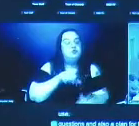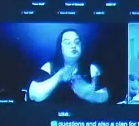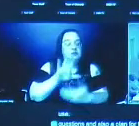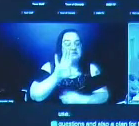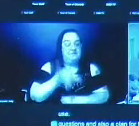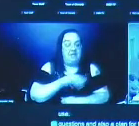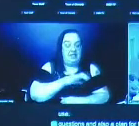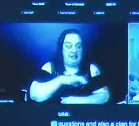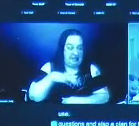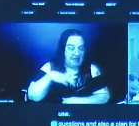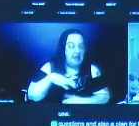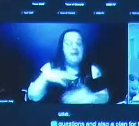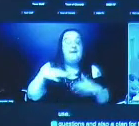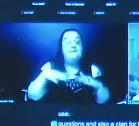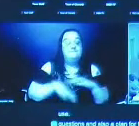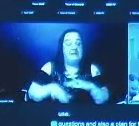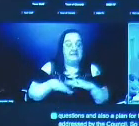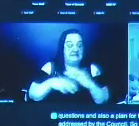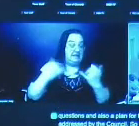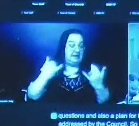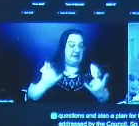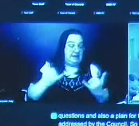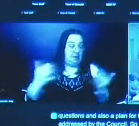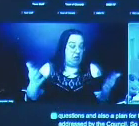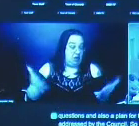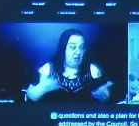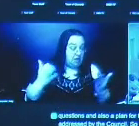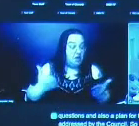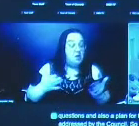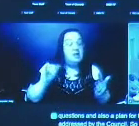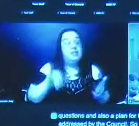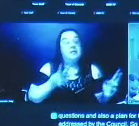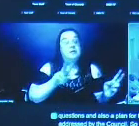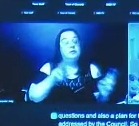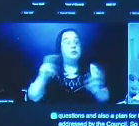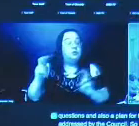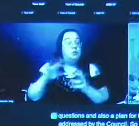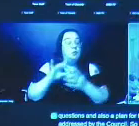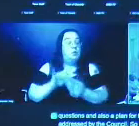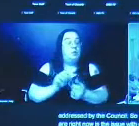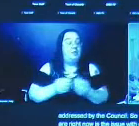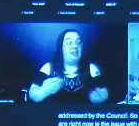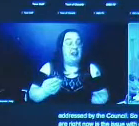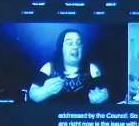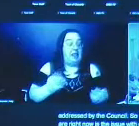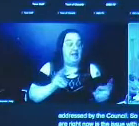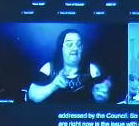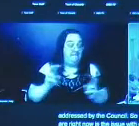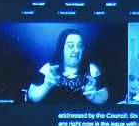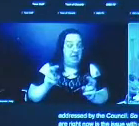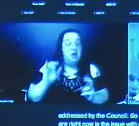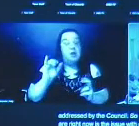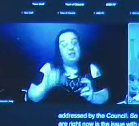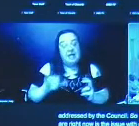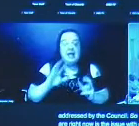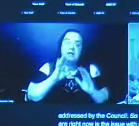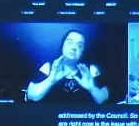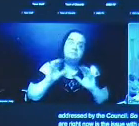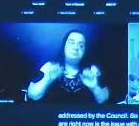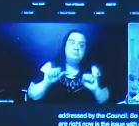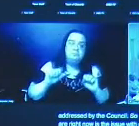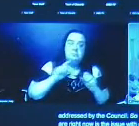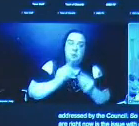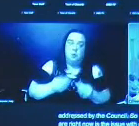So basically where we are right now is the issue with regard to the land matter has substantially been resolved, but